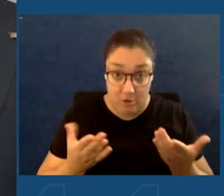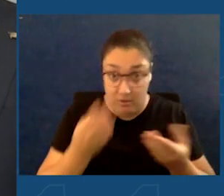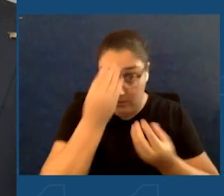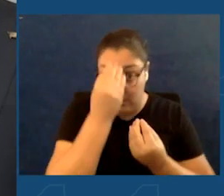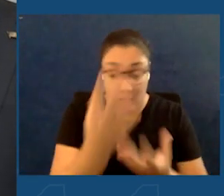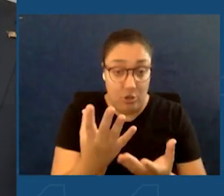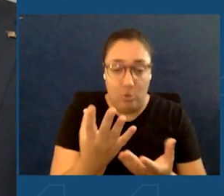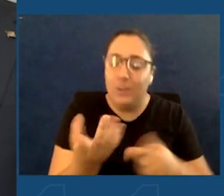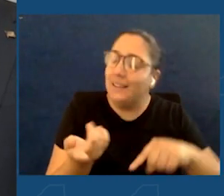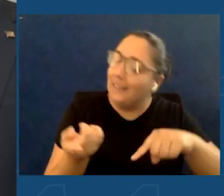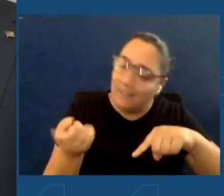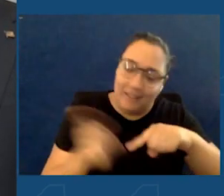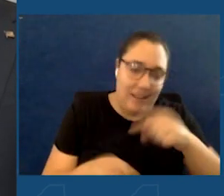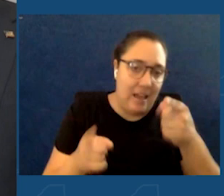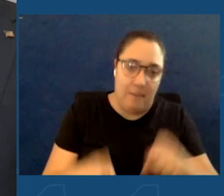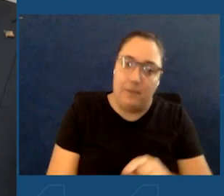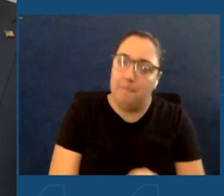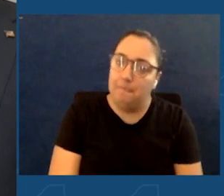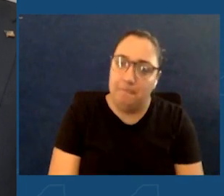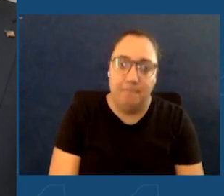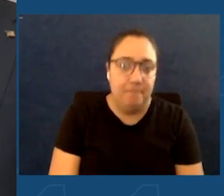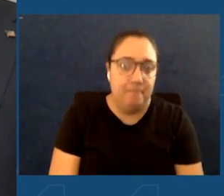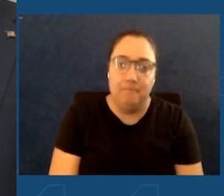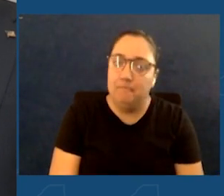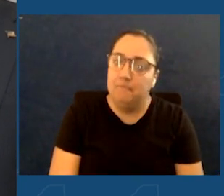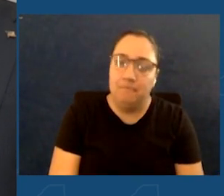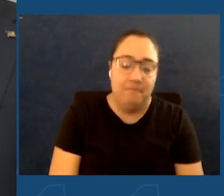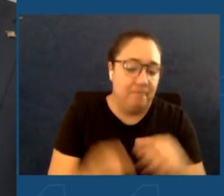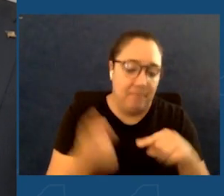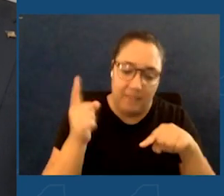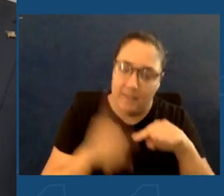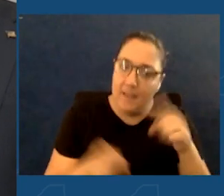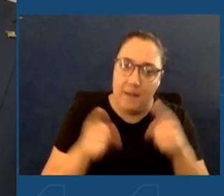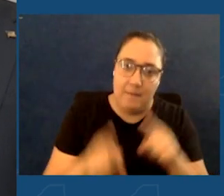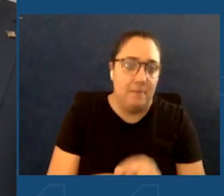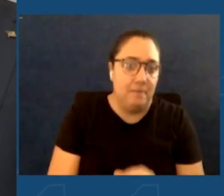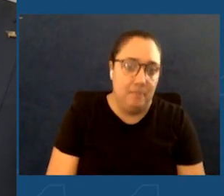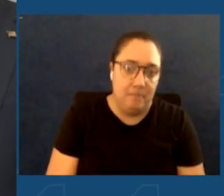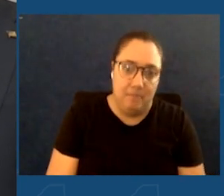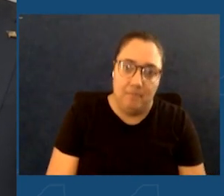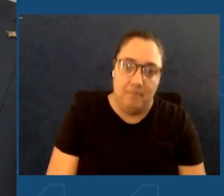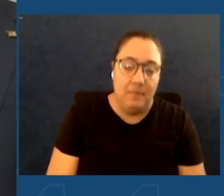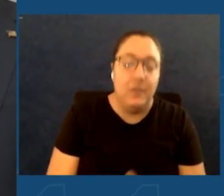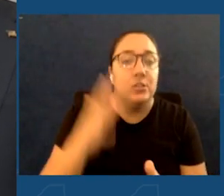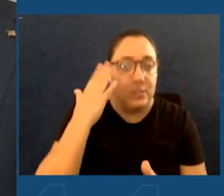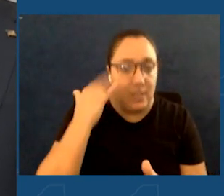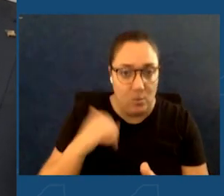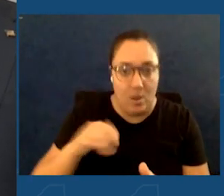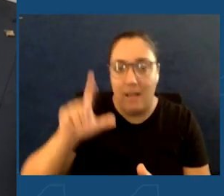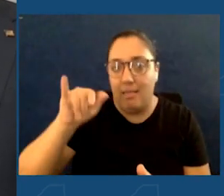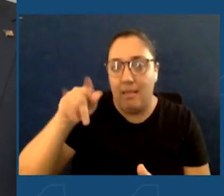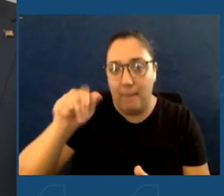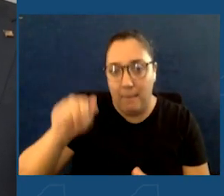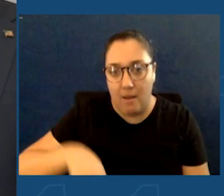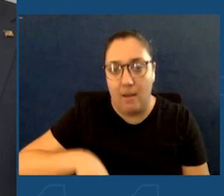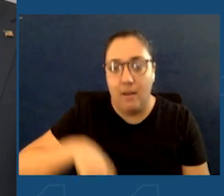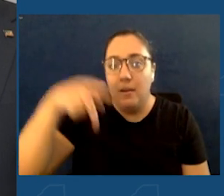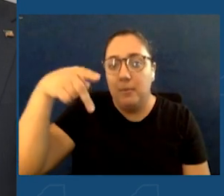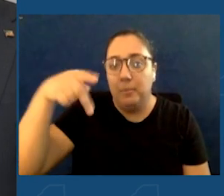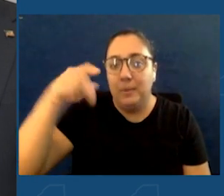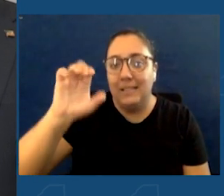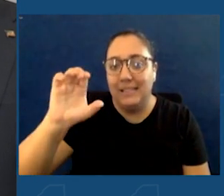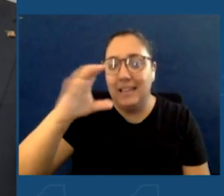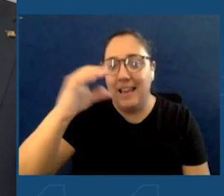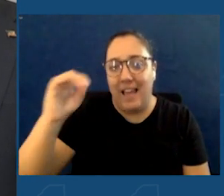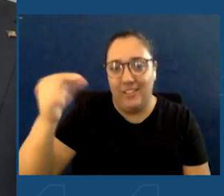happen. That can't happen. So it's critical that LIPA and PCE and G deliver